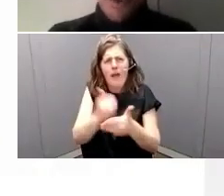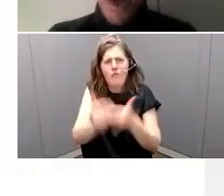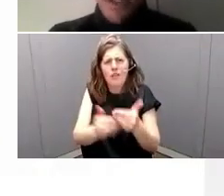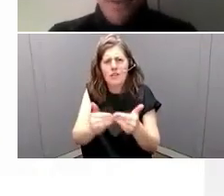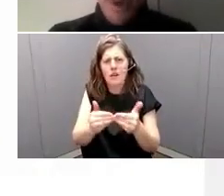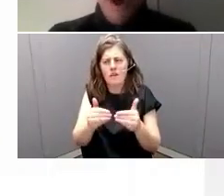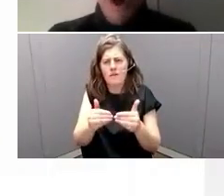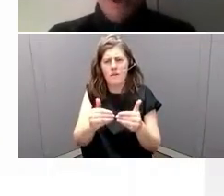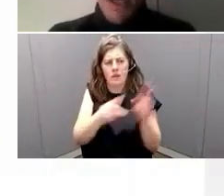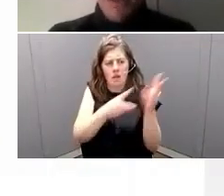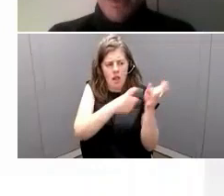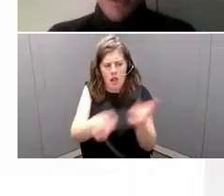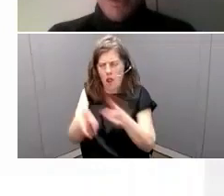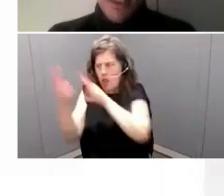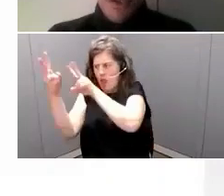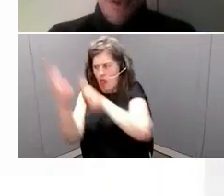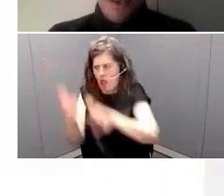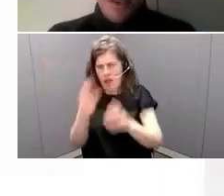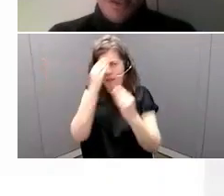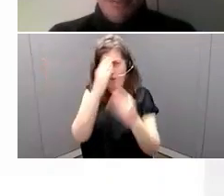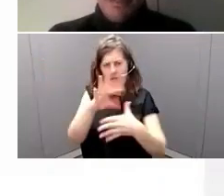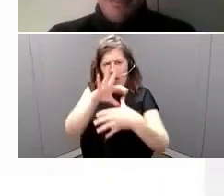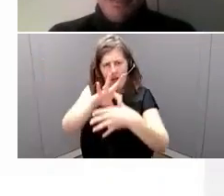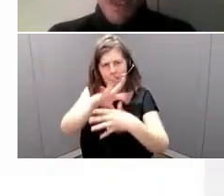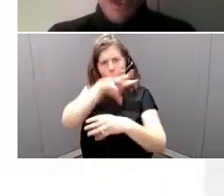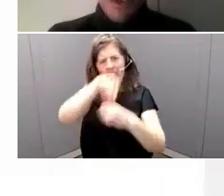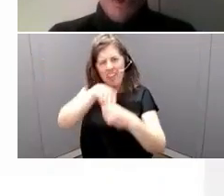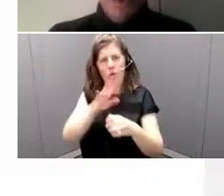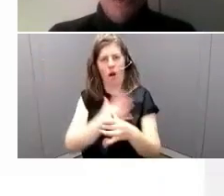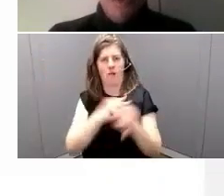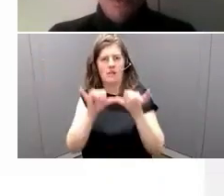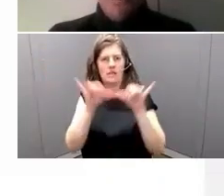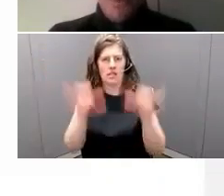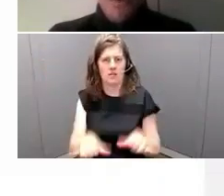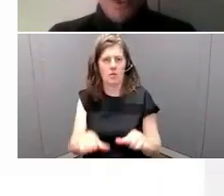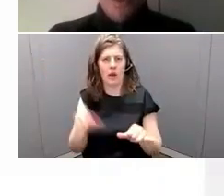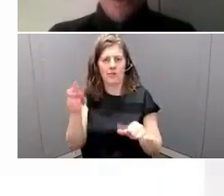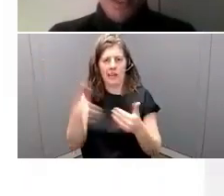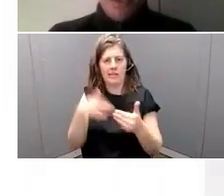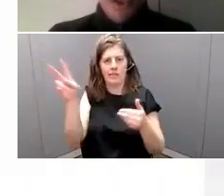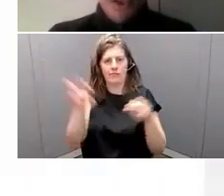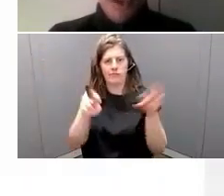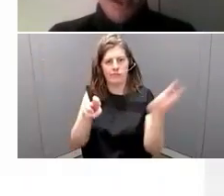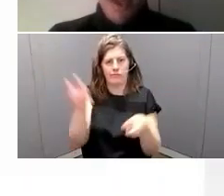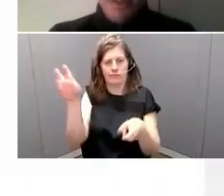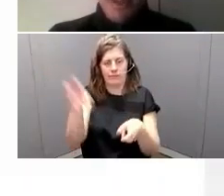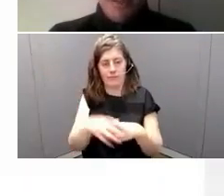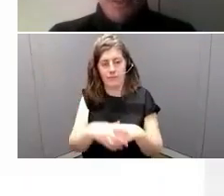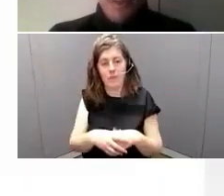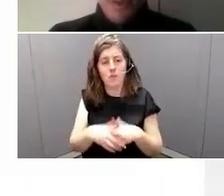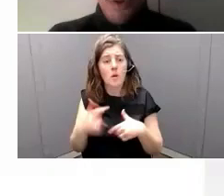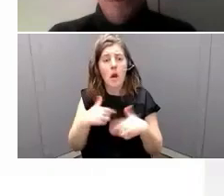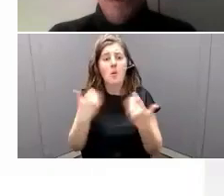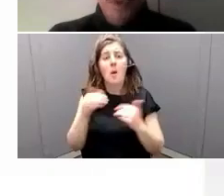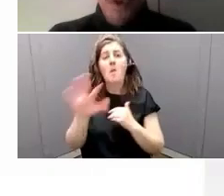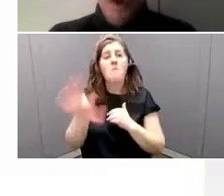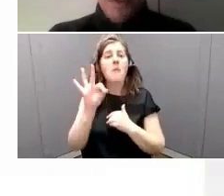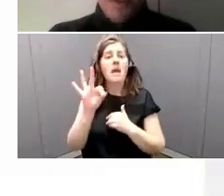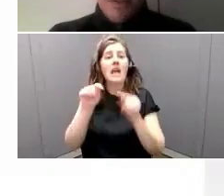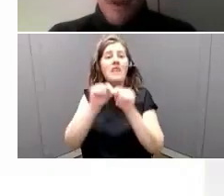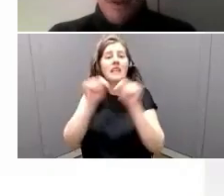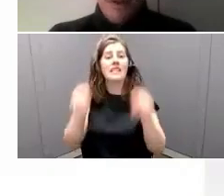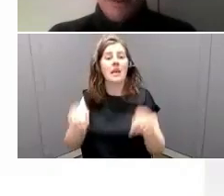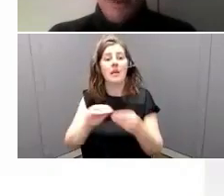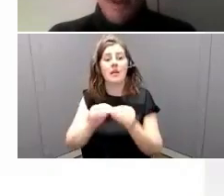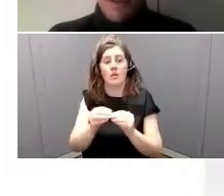of transferring content into our system. So without further ado, let's choose our template. We'll go for the